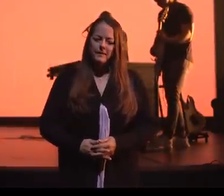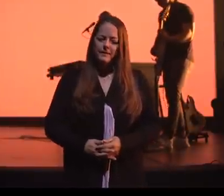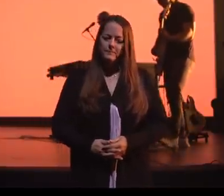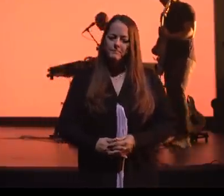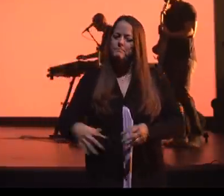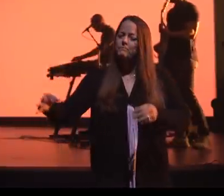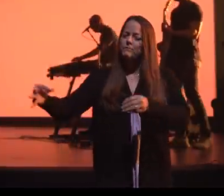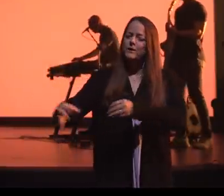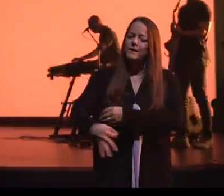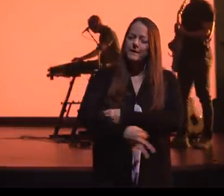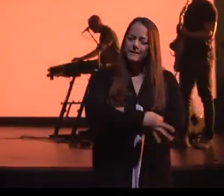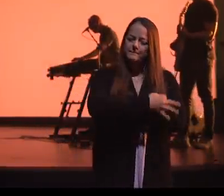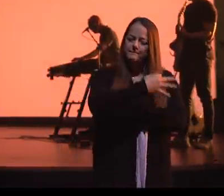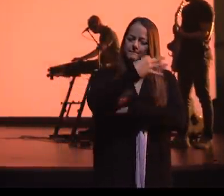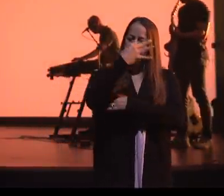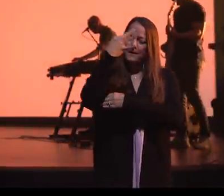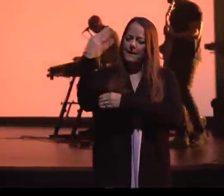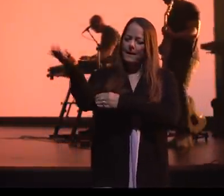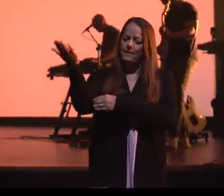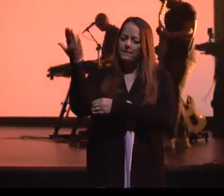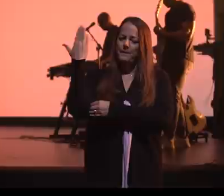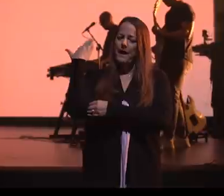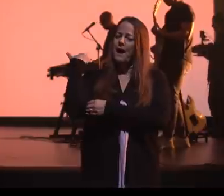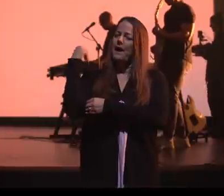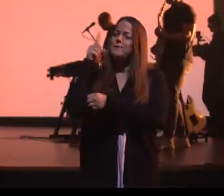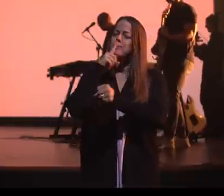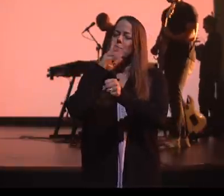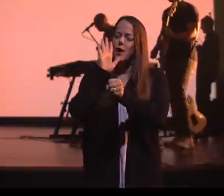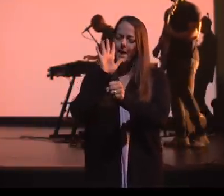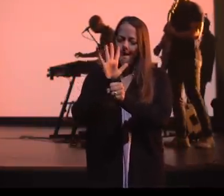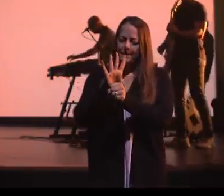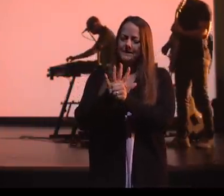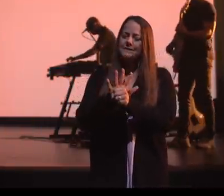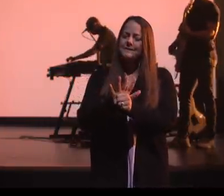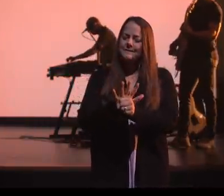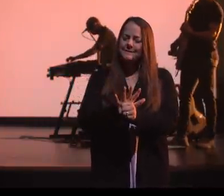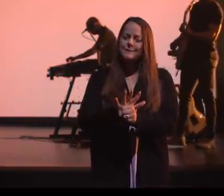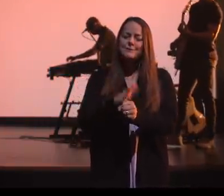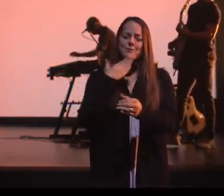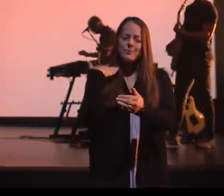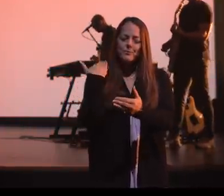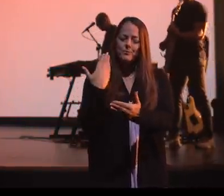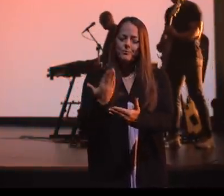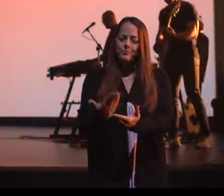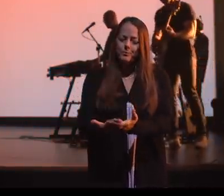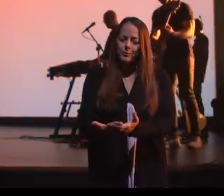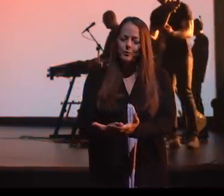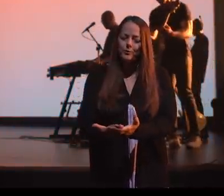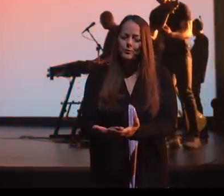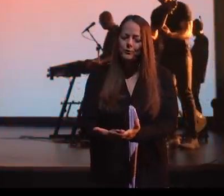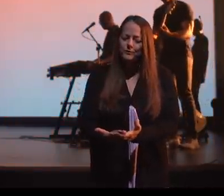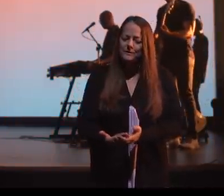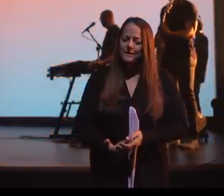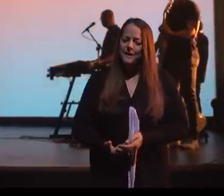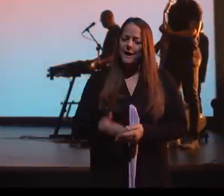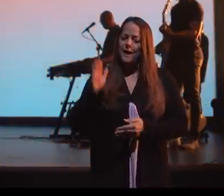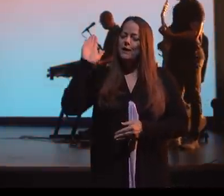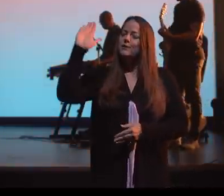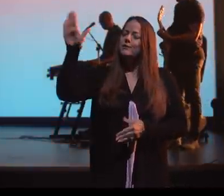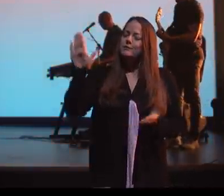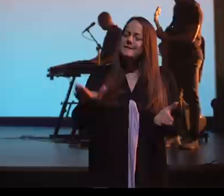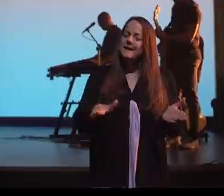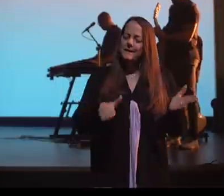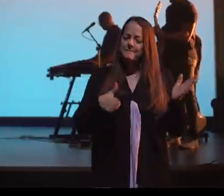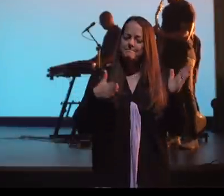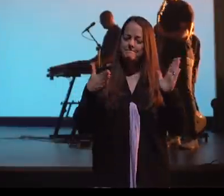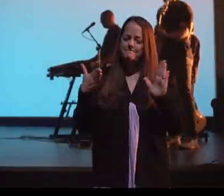Came the morning that sealed the promise. Your buried body